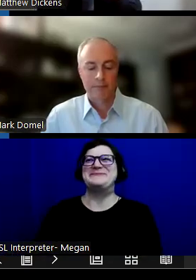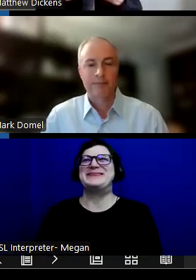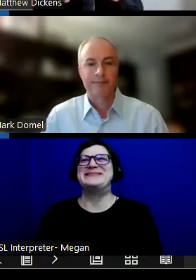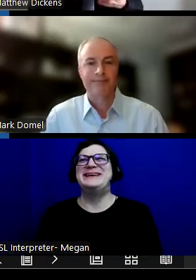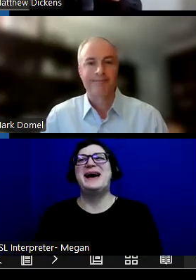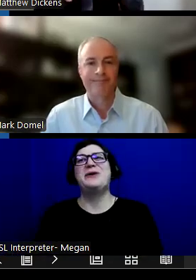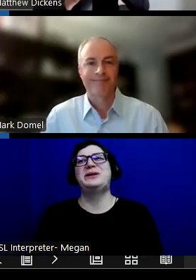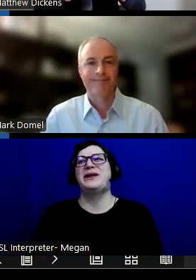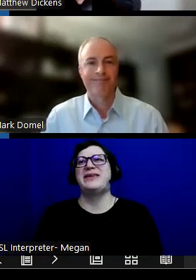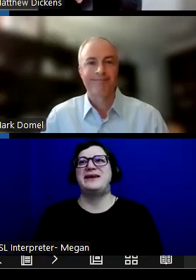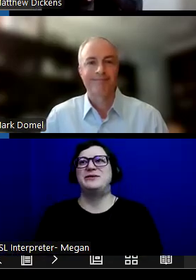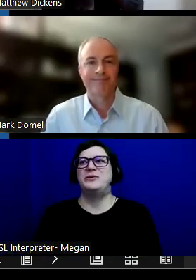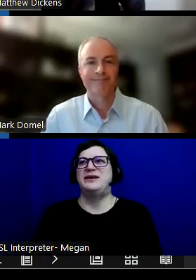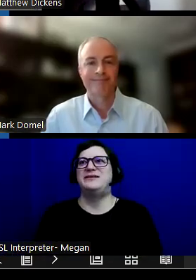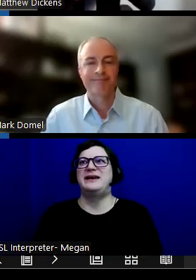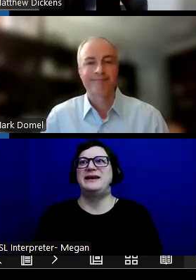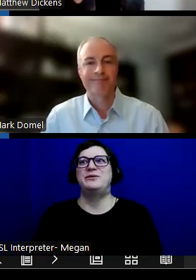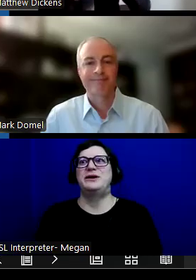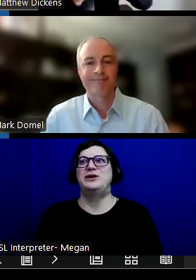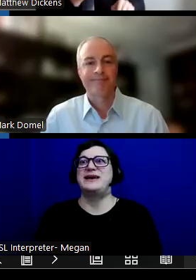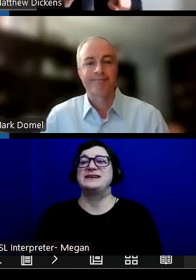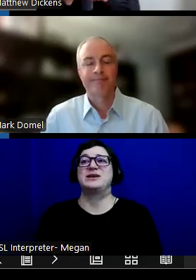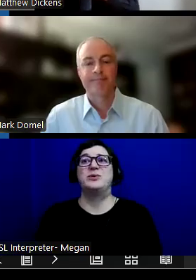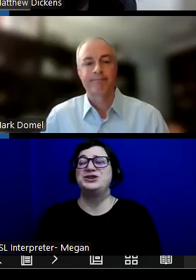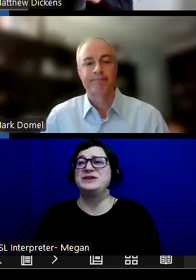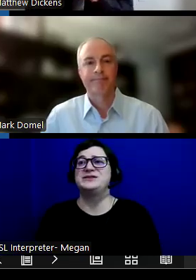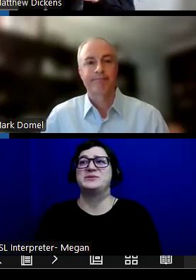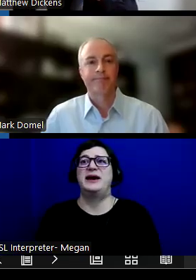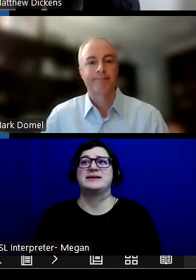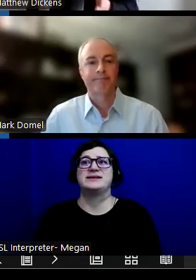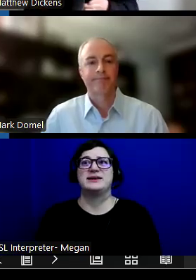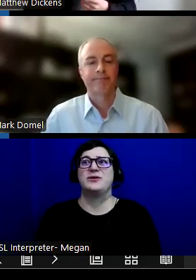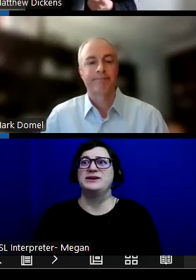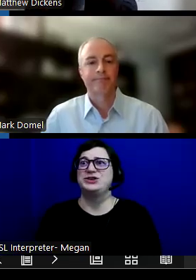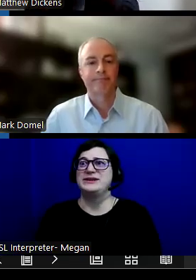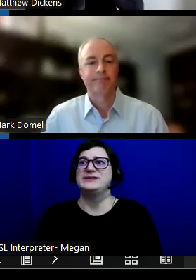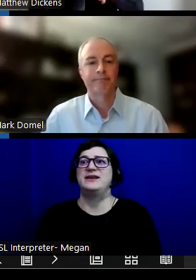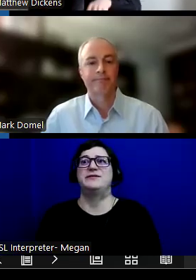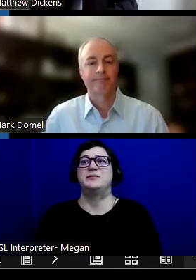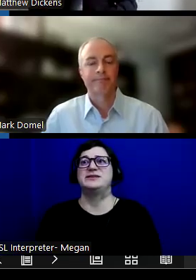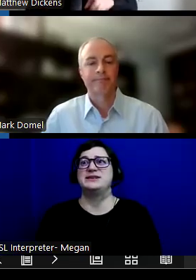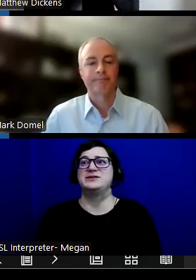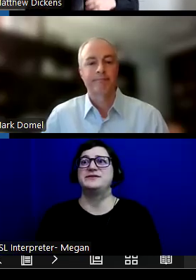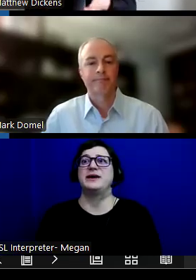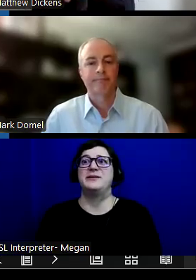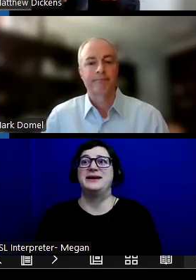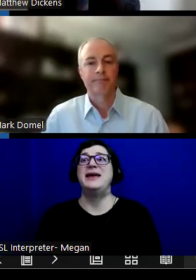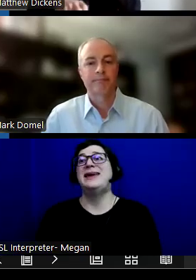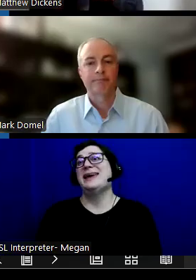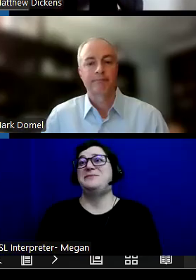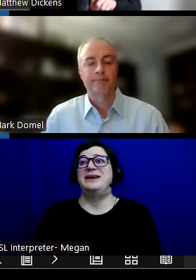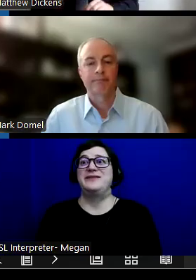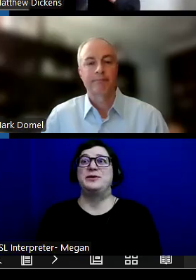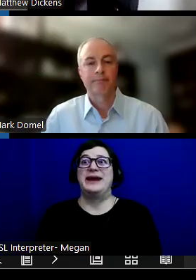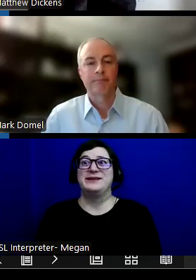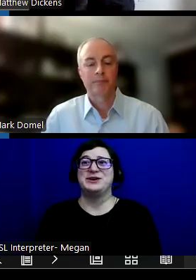Absolutely. I really want to thank everyone who's asked the questions. Those were excellent questions. Thank you for the presenters for coming